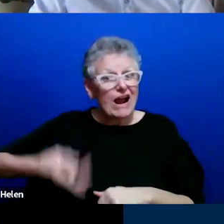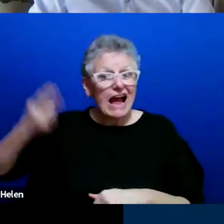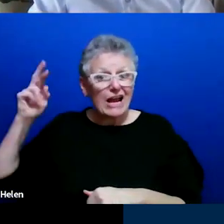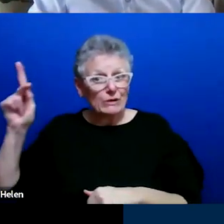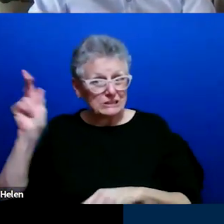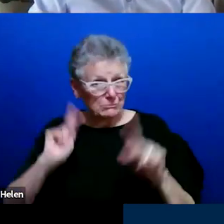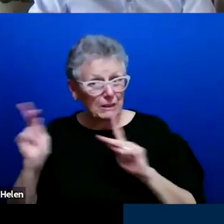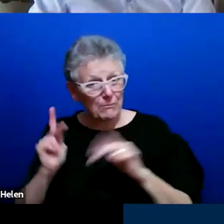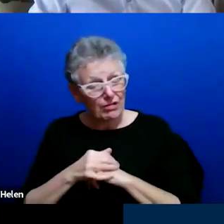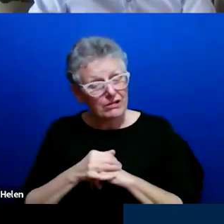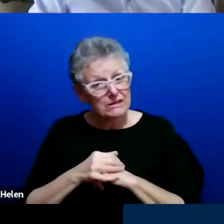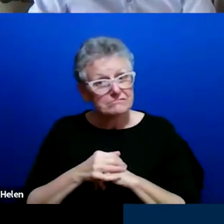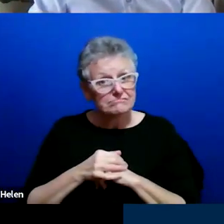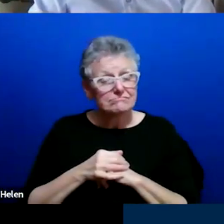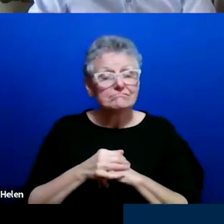people.